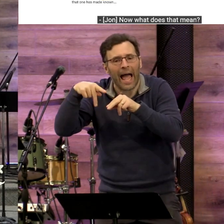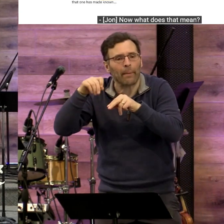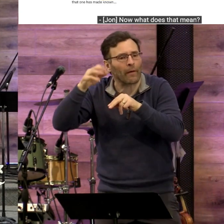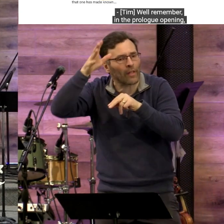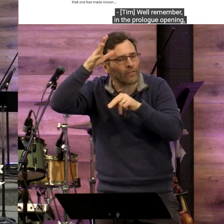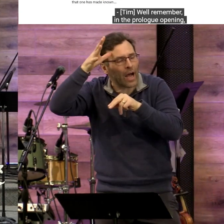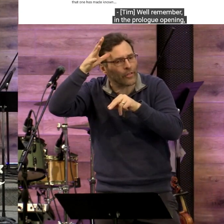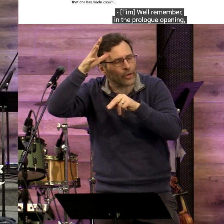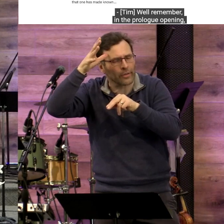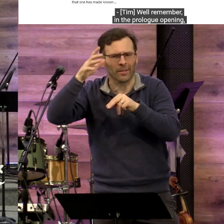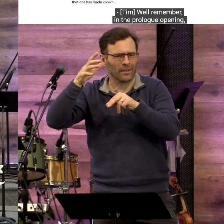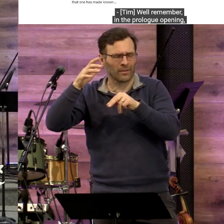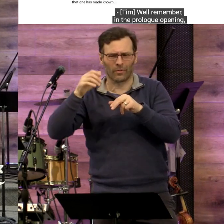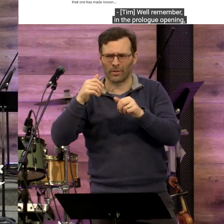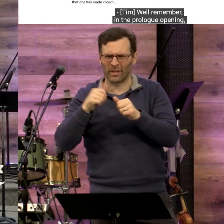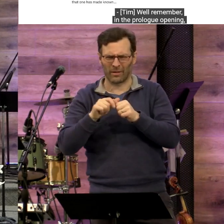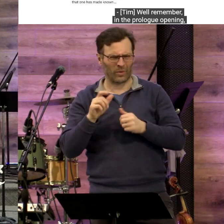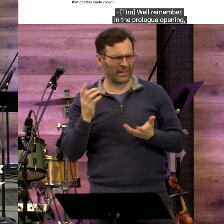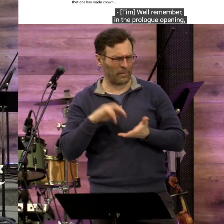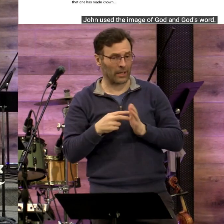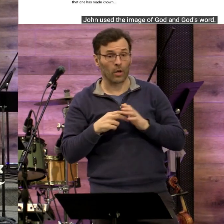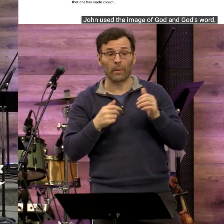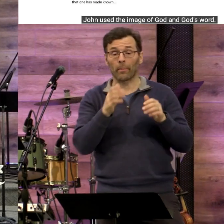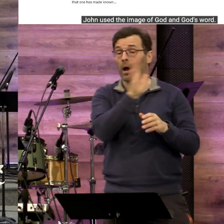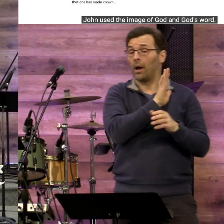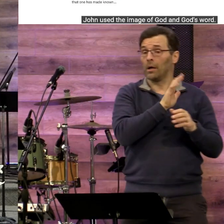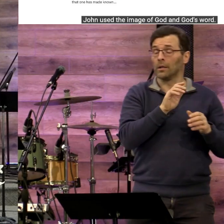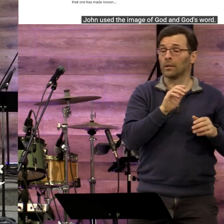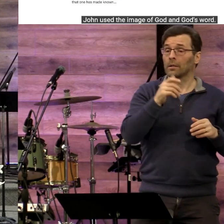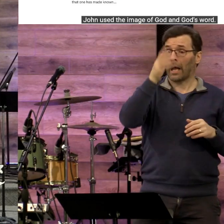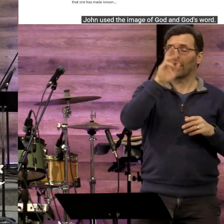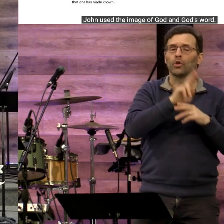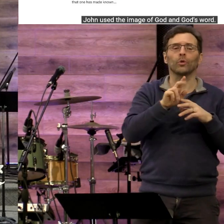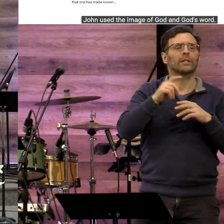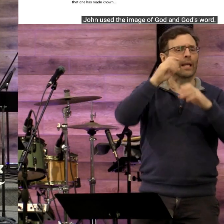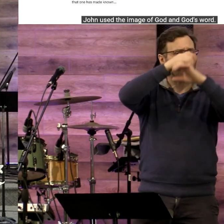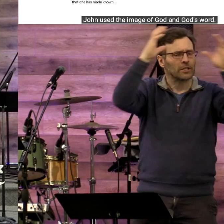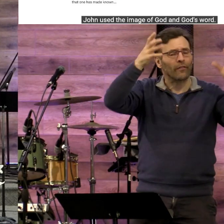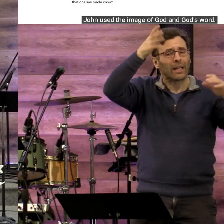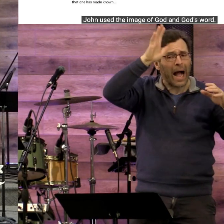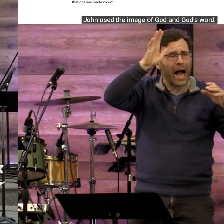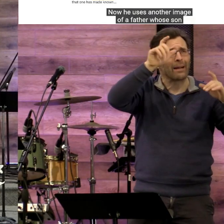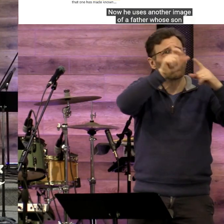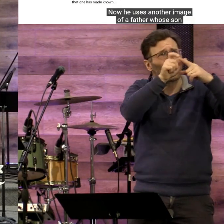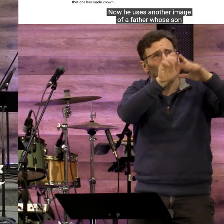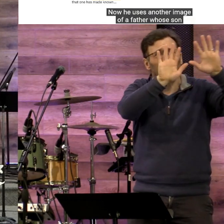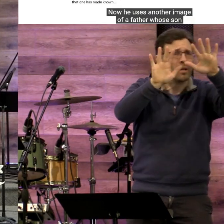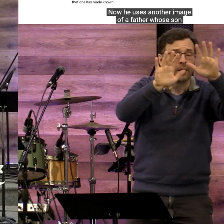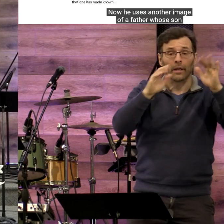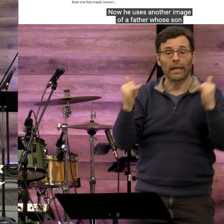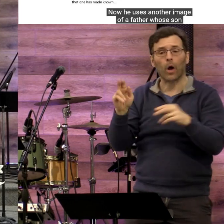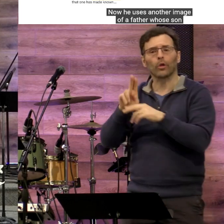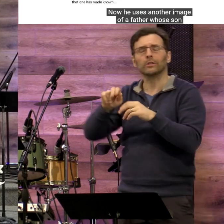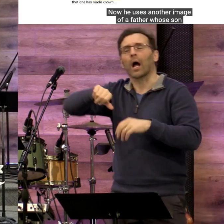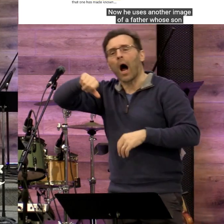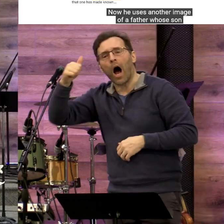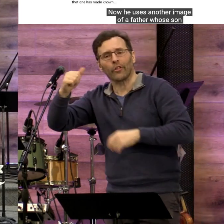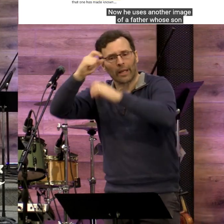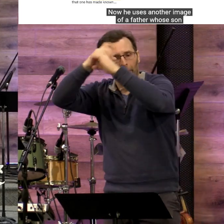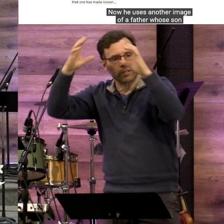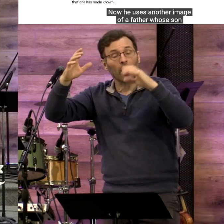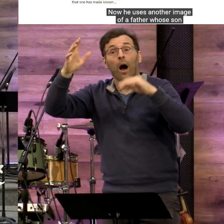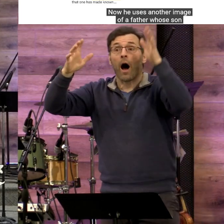that mean? Well, remember in the prologue's opening, John used the image of God and God's word. Now he uses another image